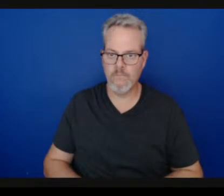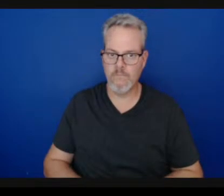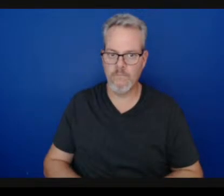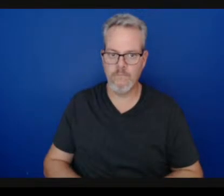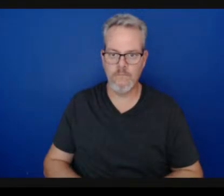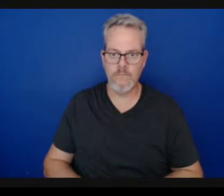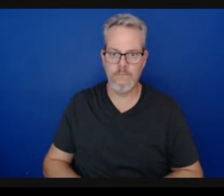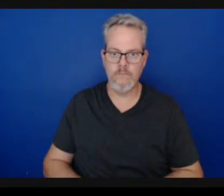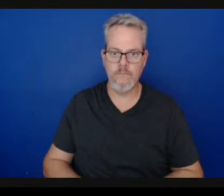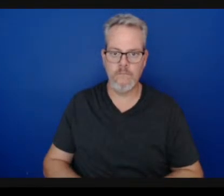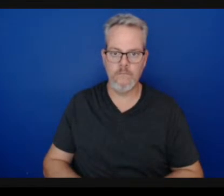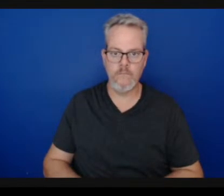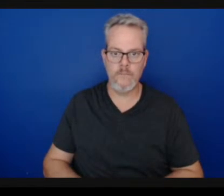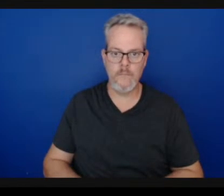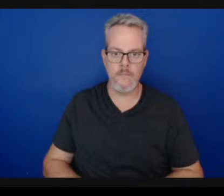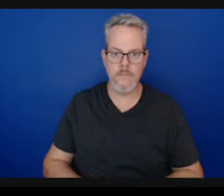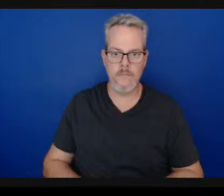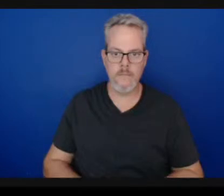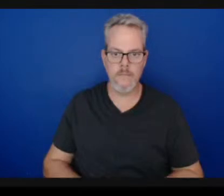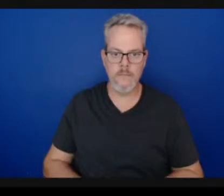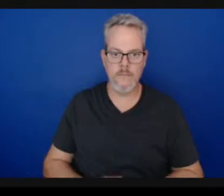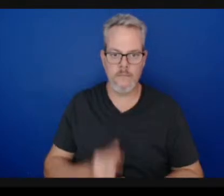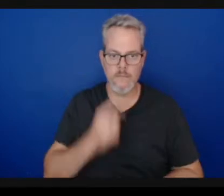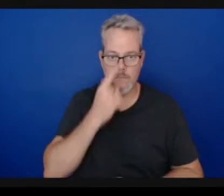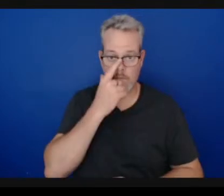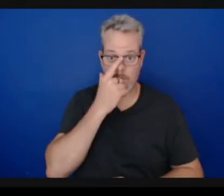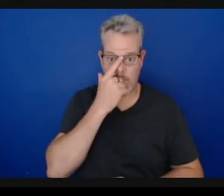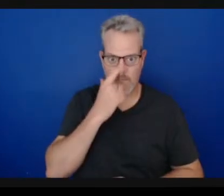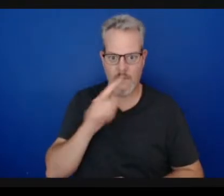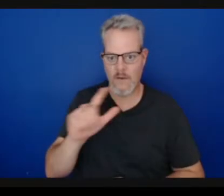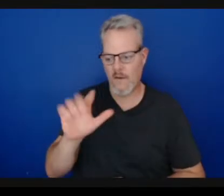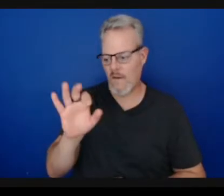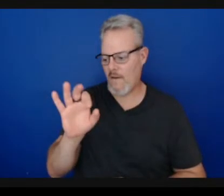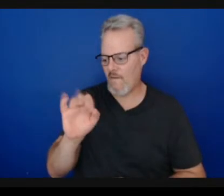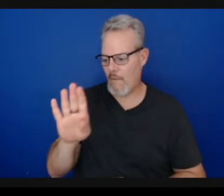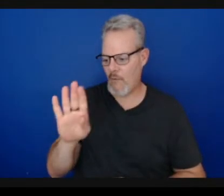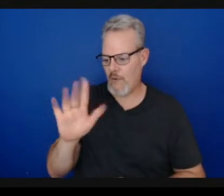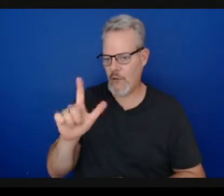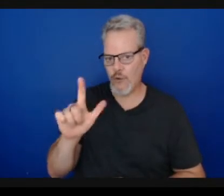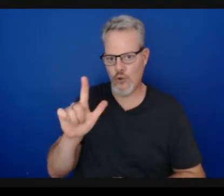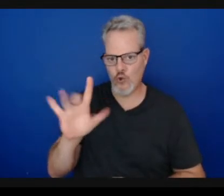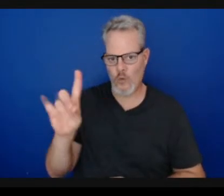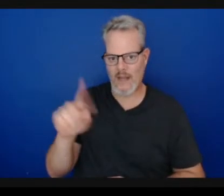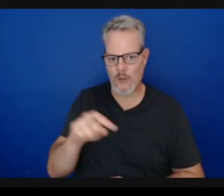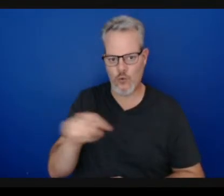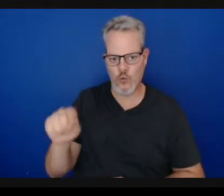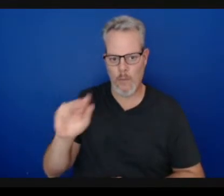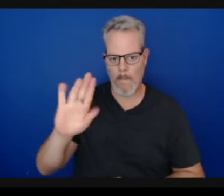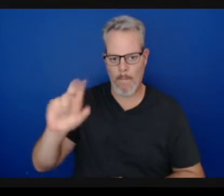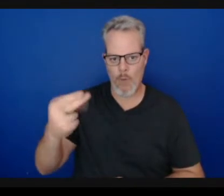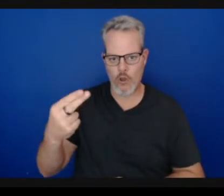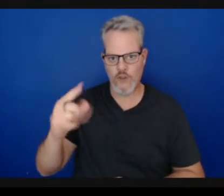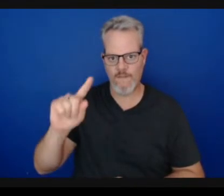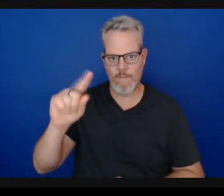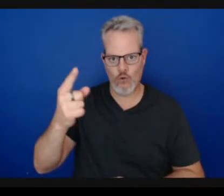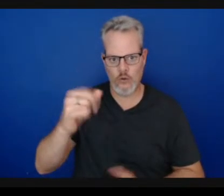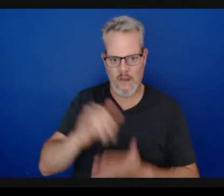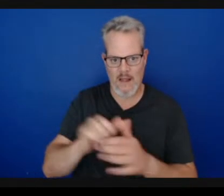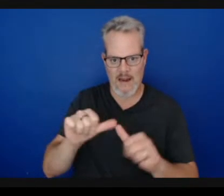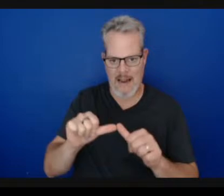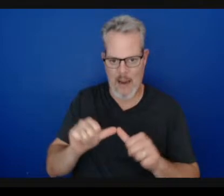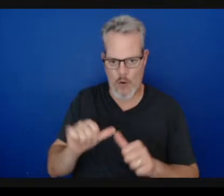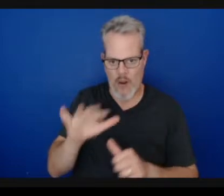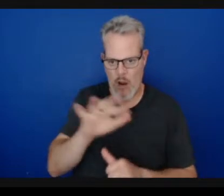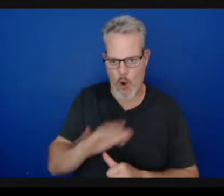That first phase, February 28th to March 1st, and that's around Pohuiki Road. Here's